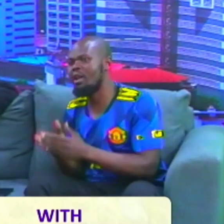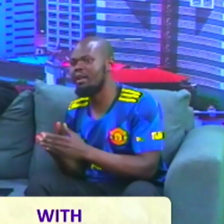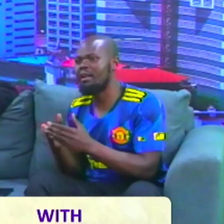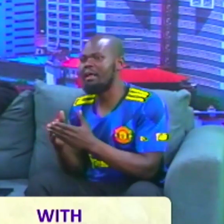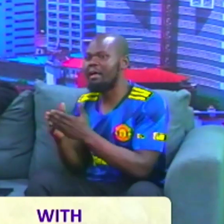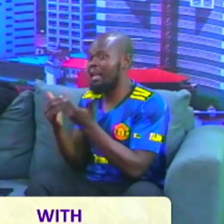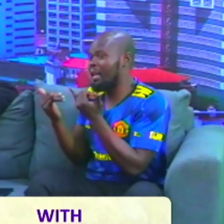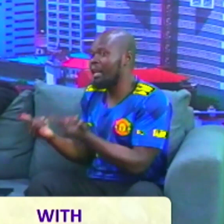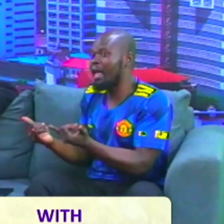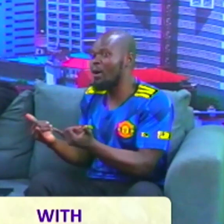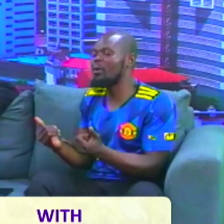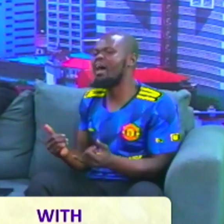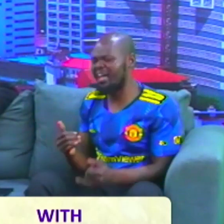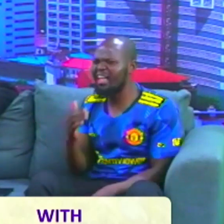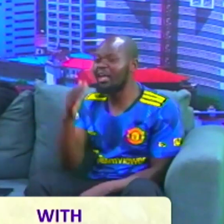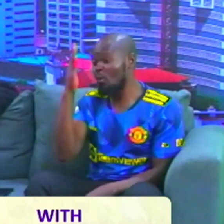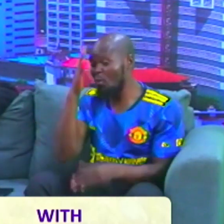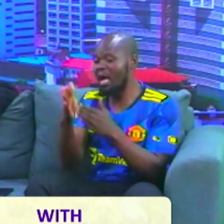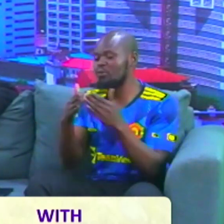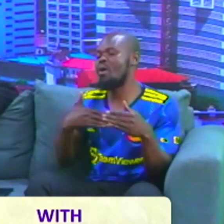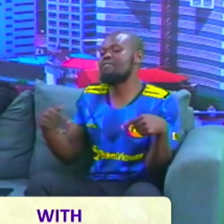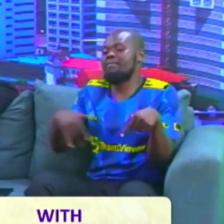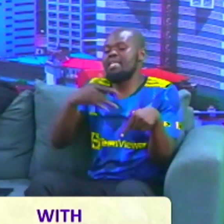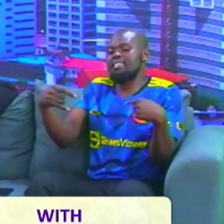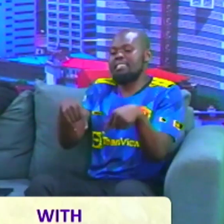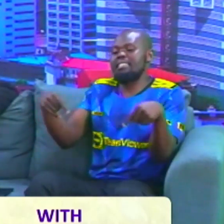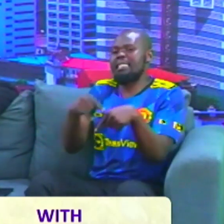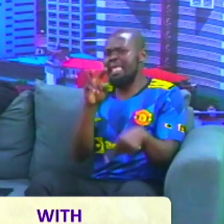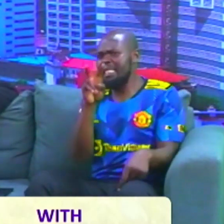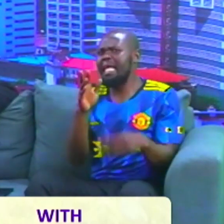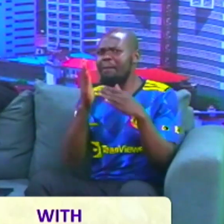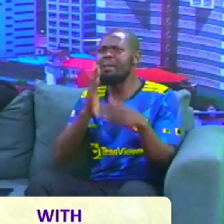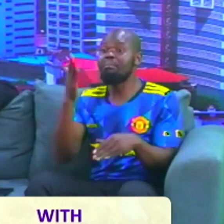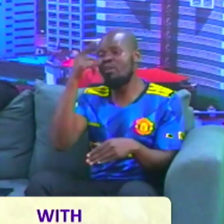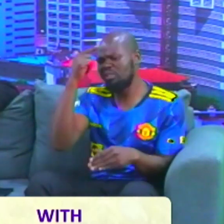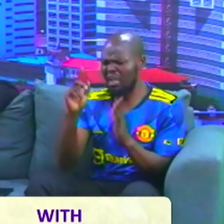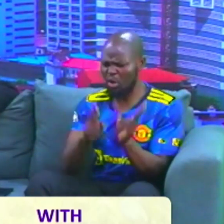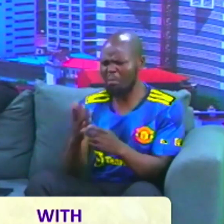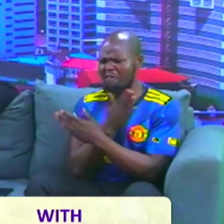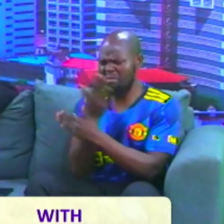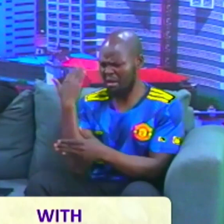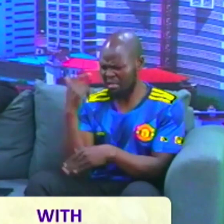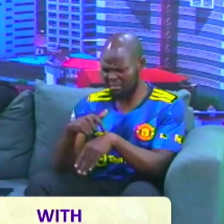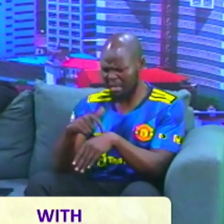coming to the end of the season, he wasn't so much active with the FA Cup. But right now, I'm sure